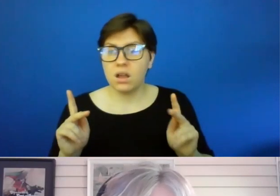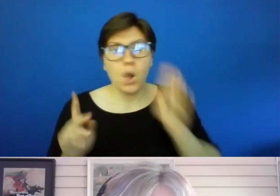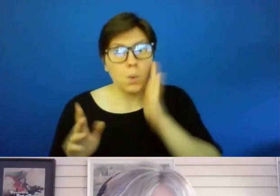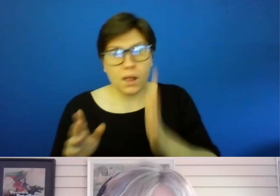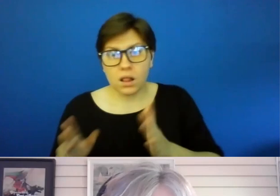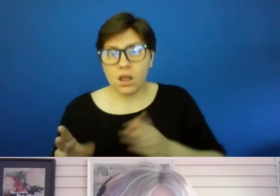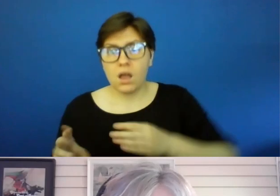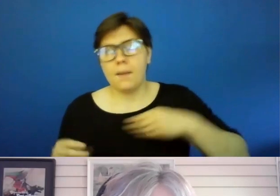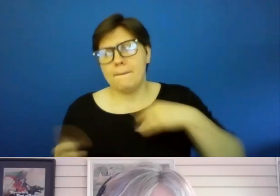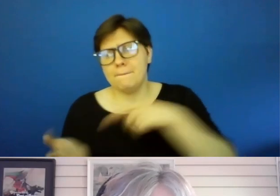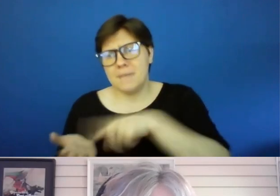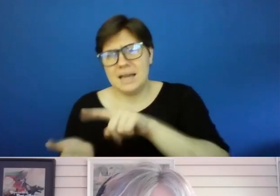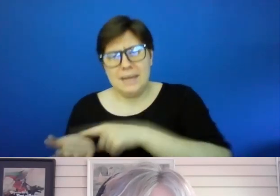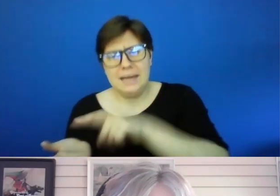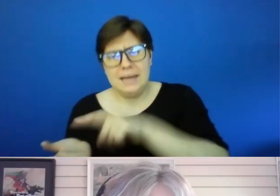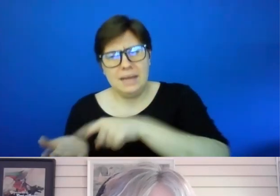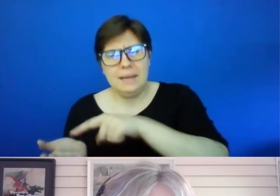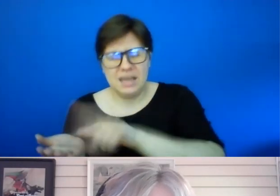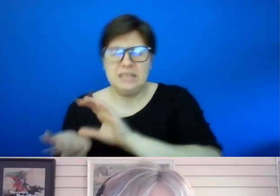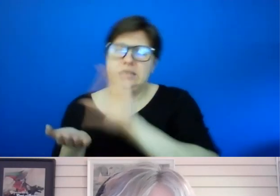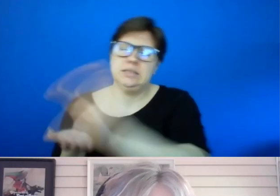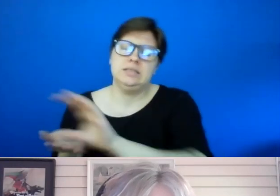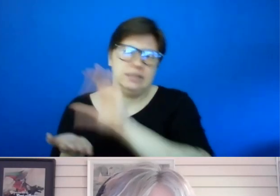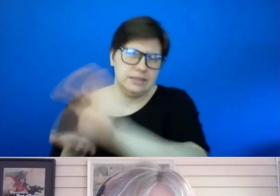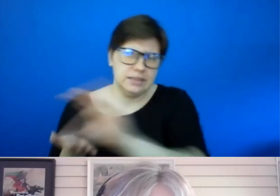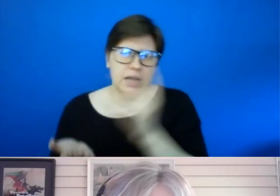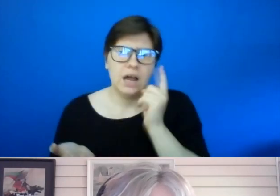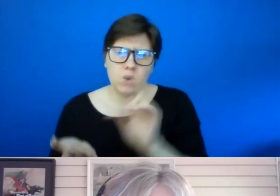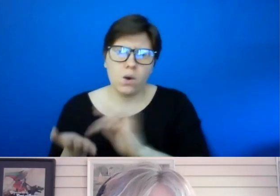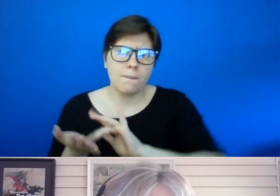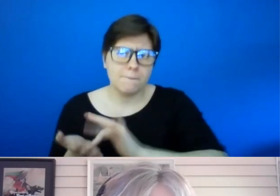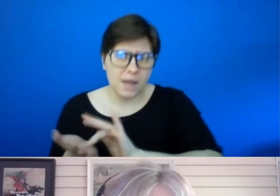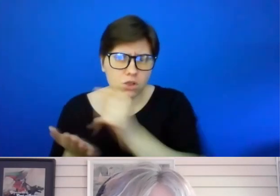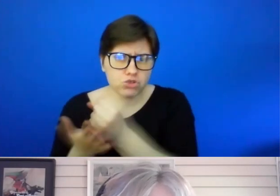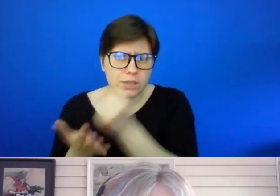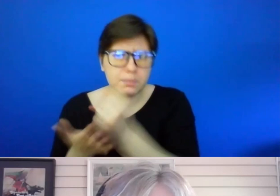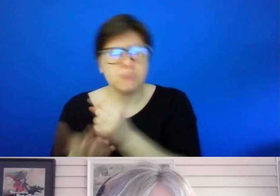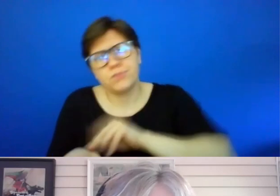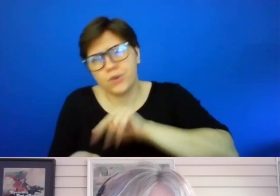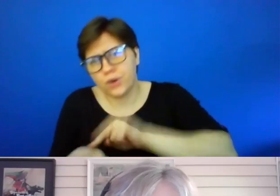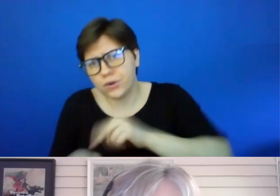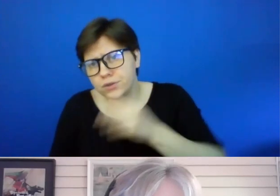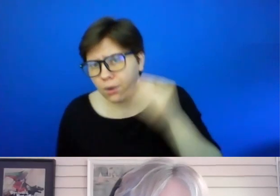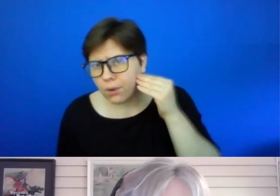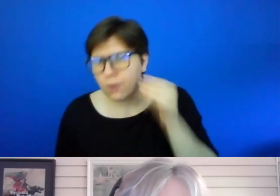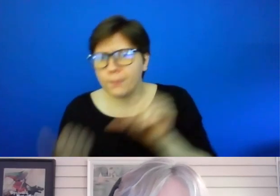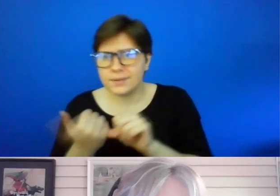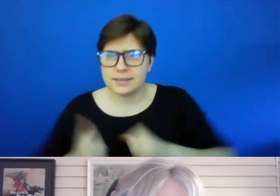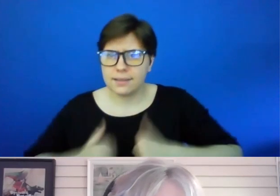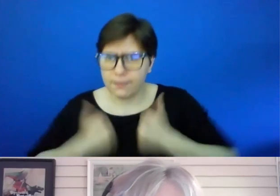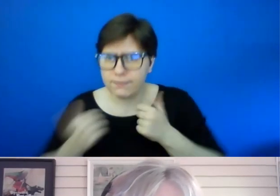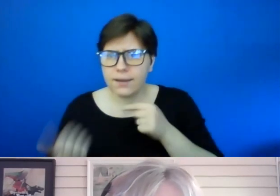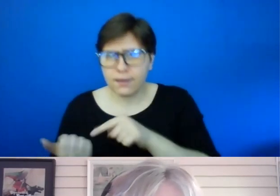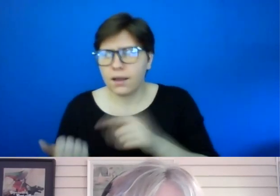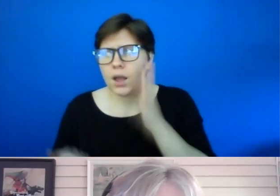paying for medical treatment and for a nursing home or assisted living. And